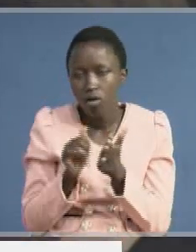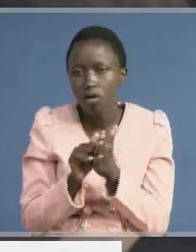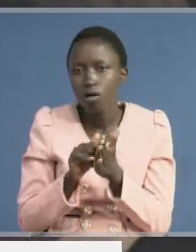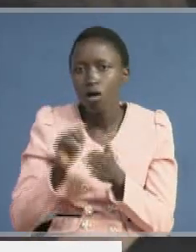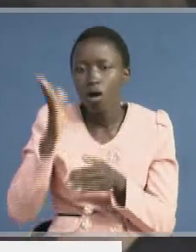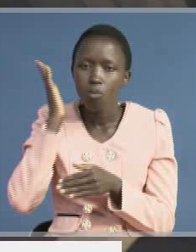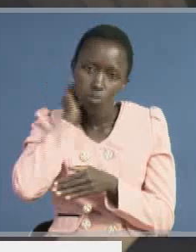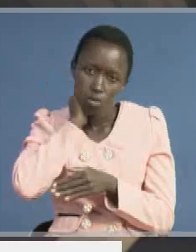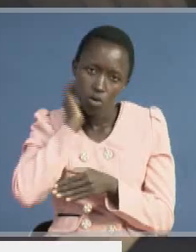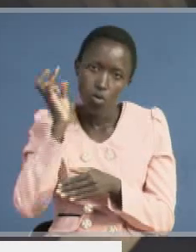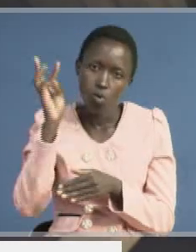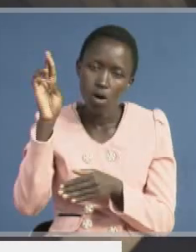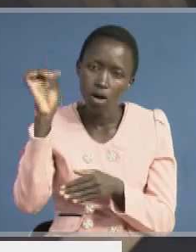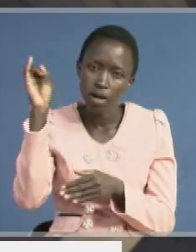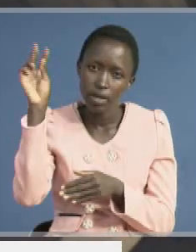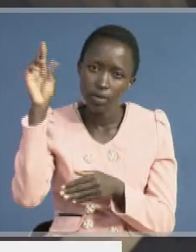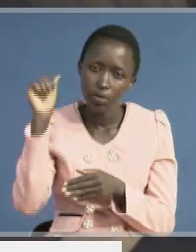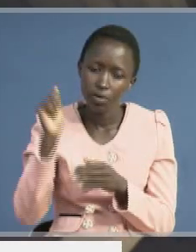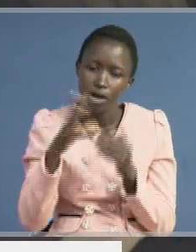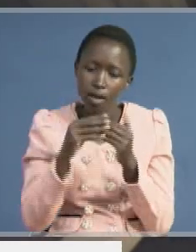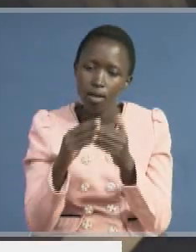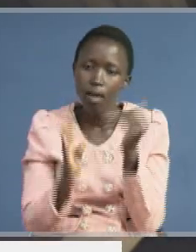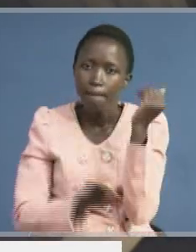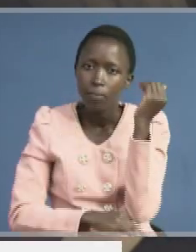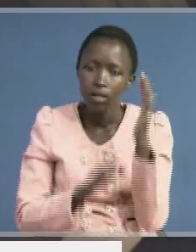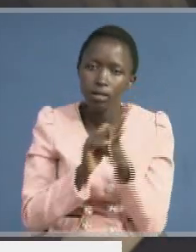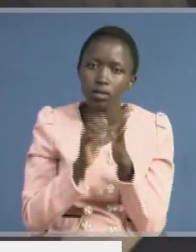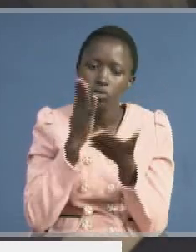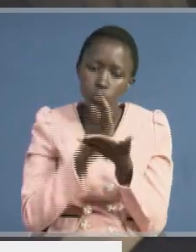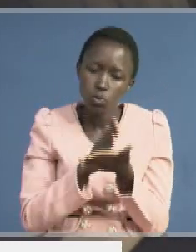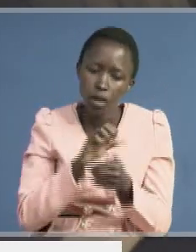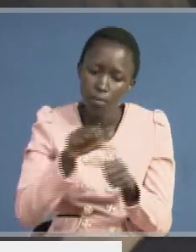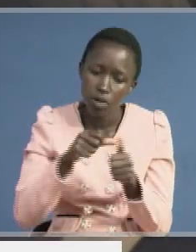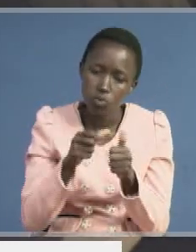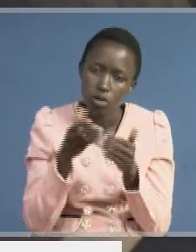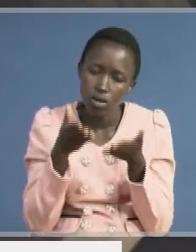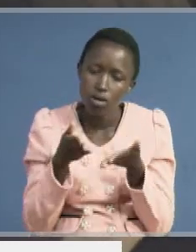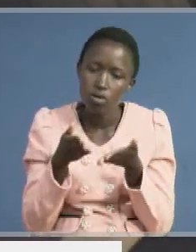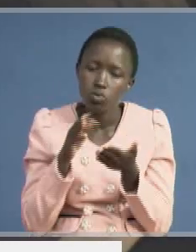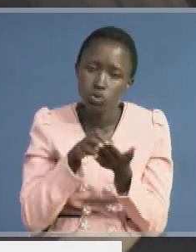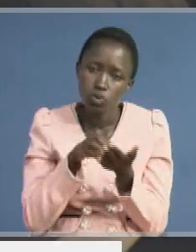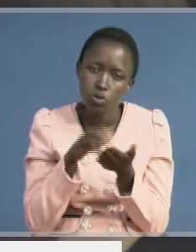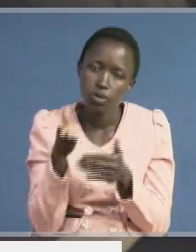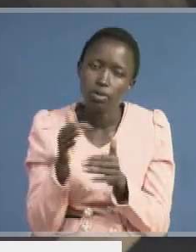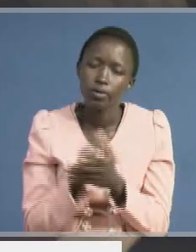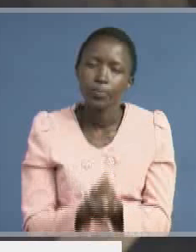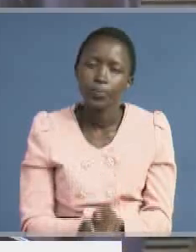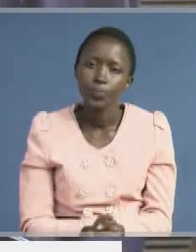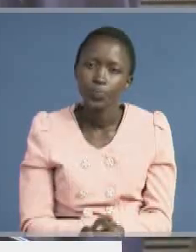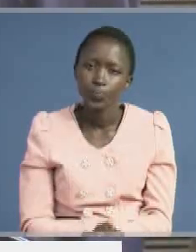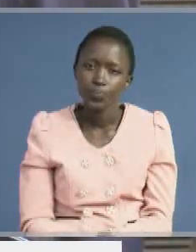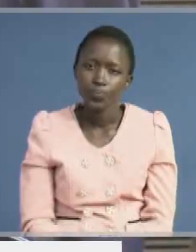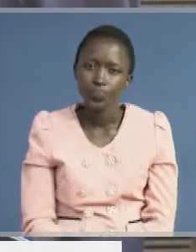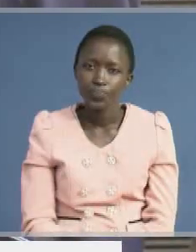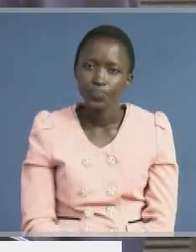county on the in the county